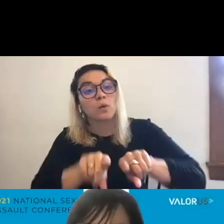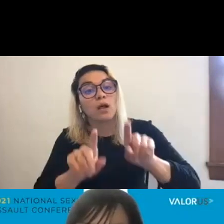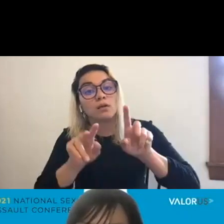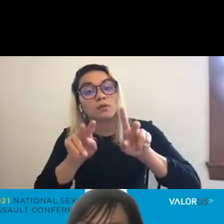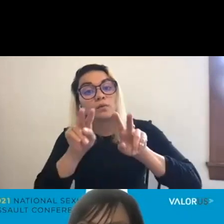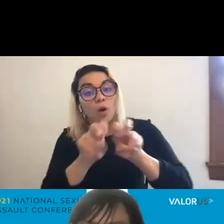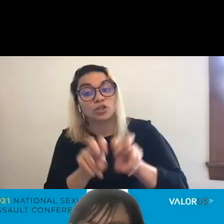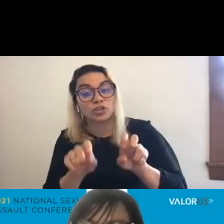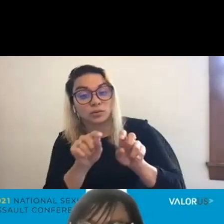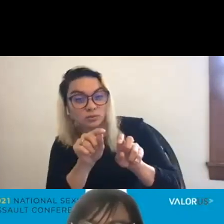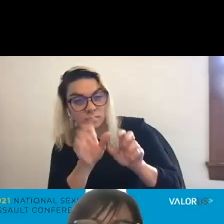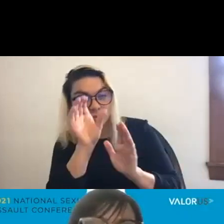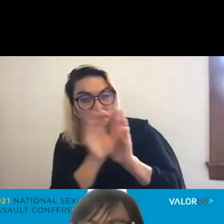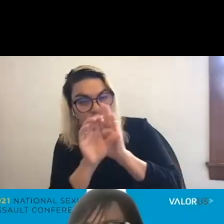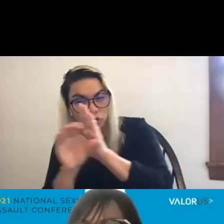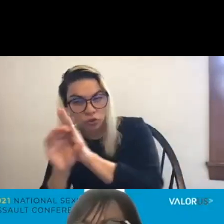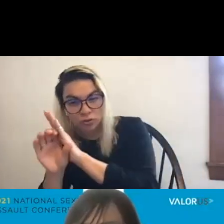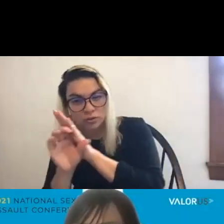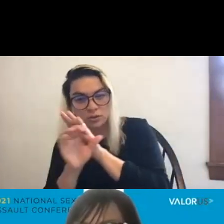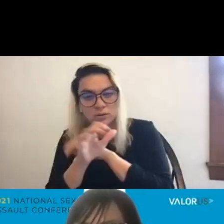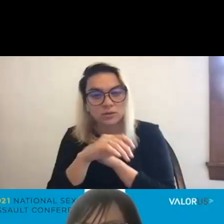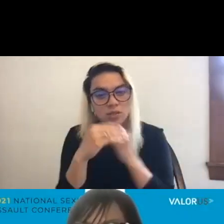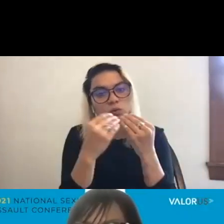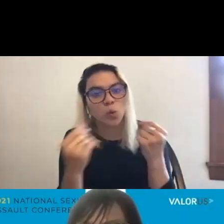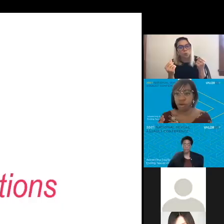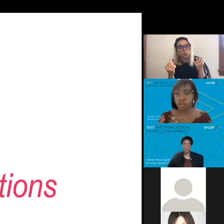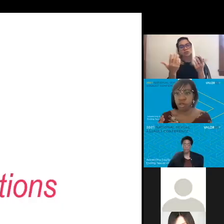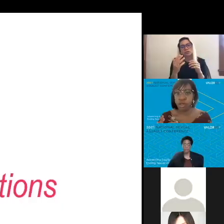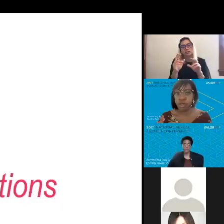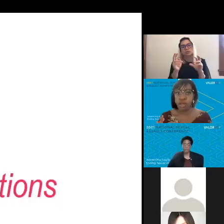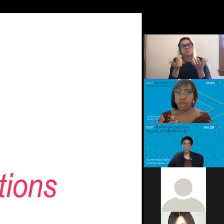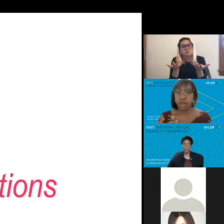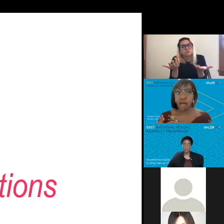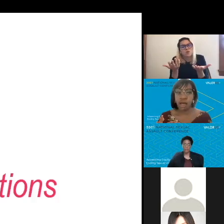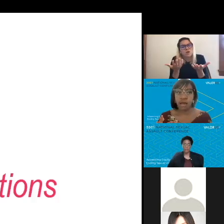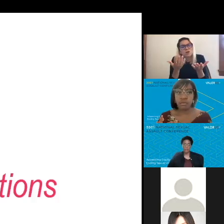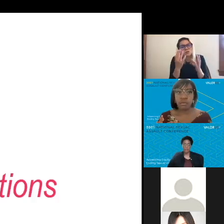getting from the general images that you're finding in this search.